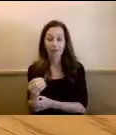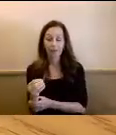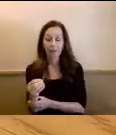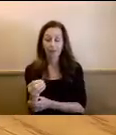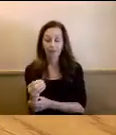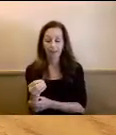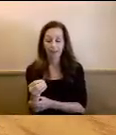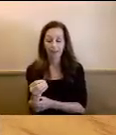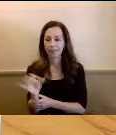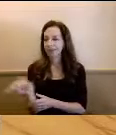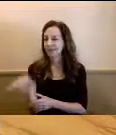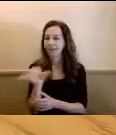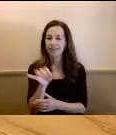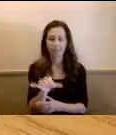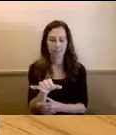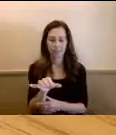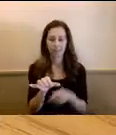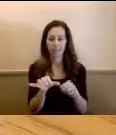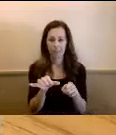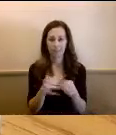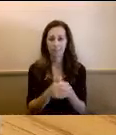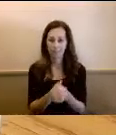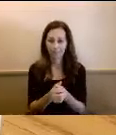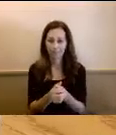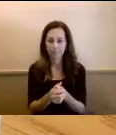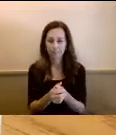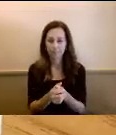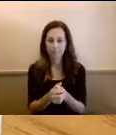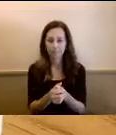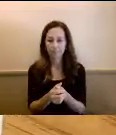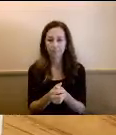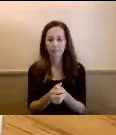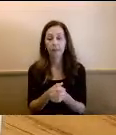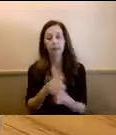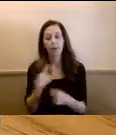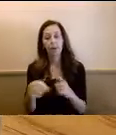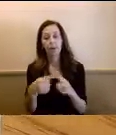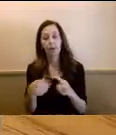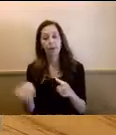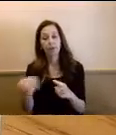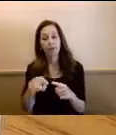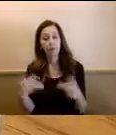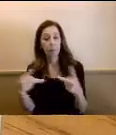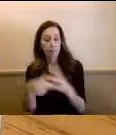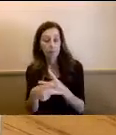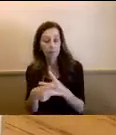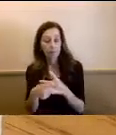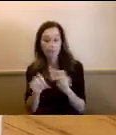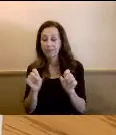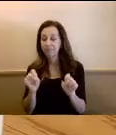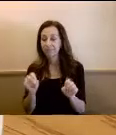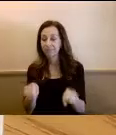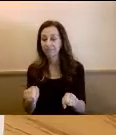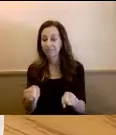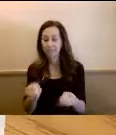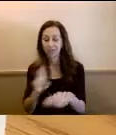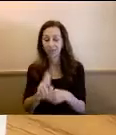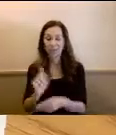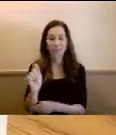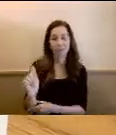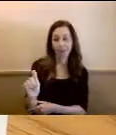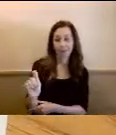And we're going to have to do the same thing over here. Now, when you multiply, you may either use the